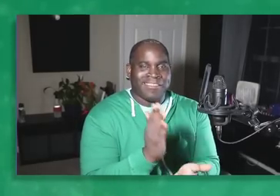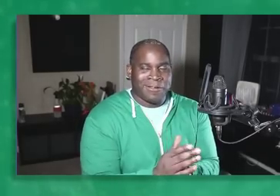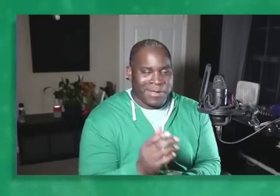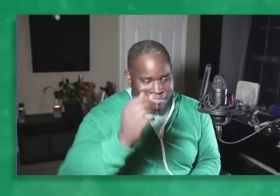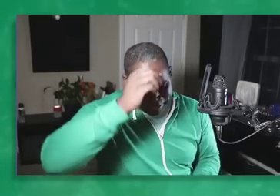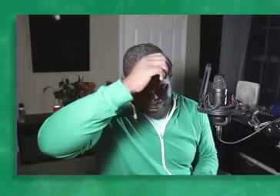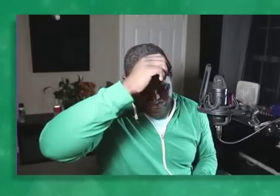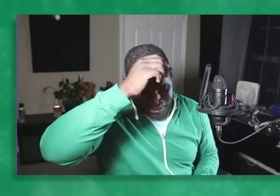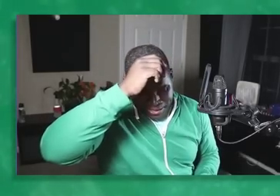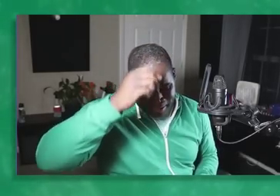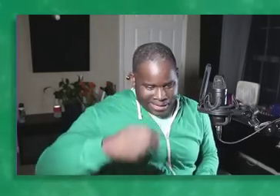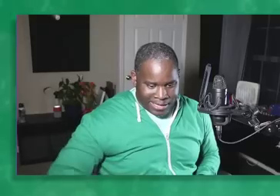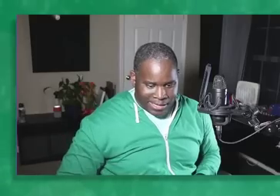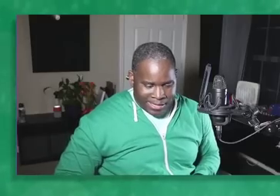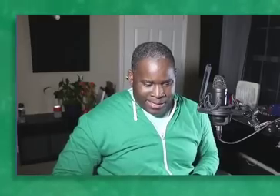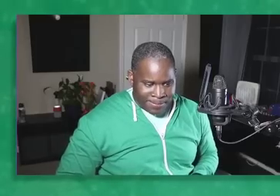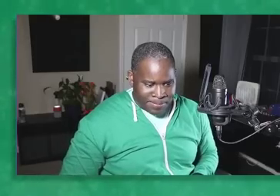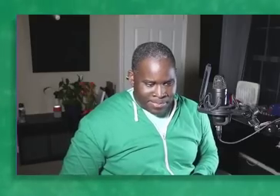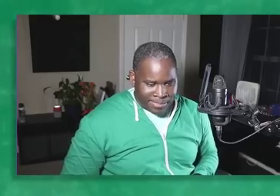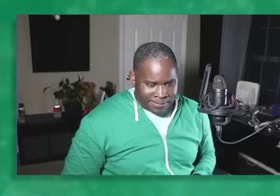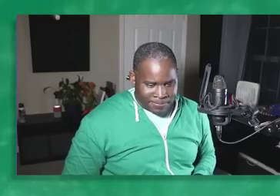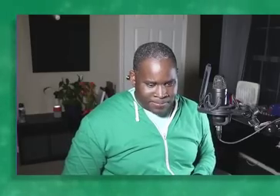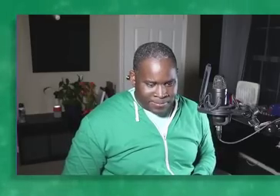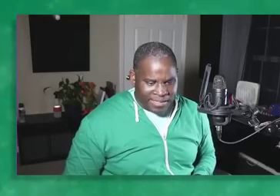funny that I said all right then too.